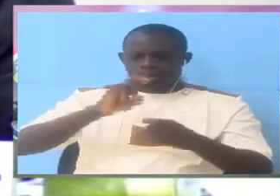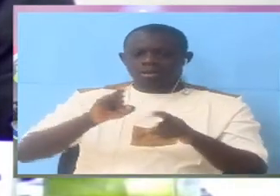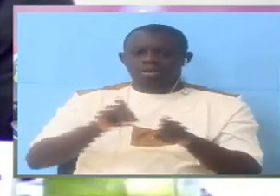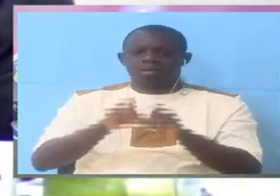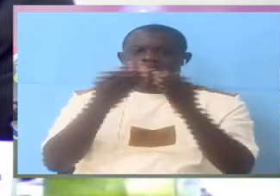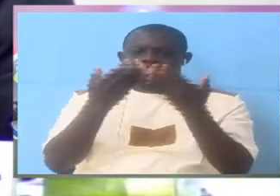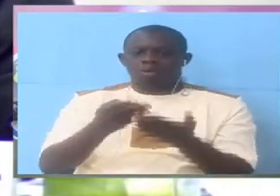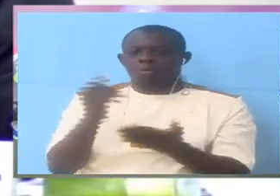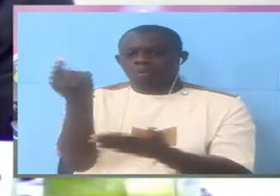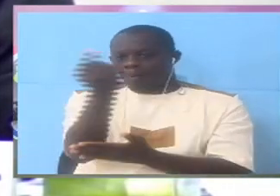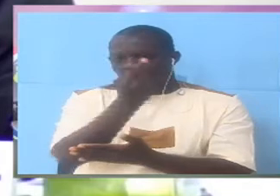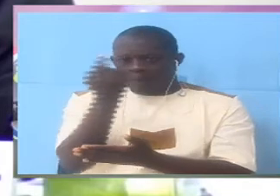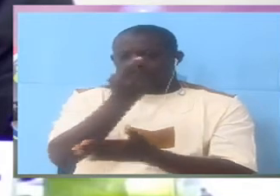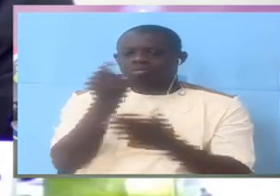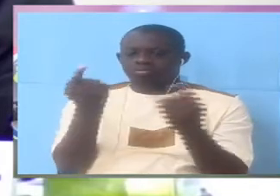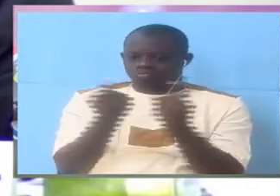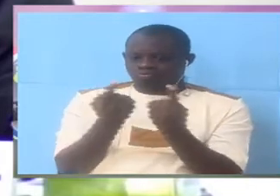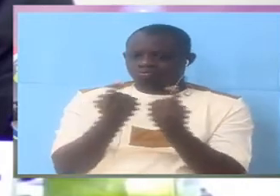defense you have